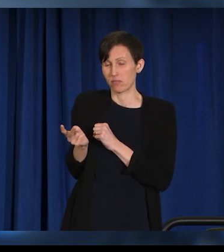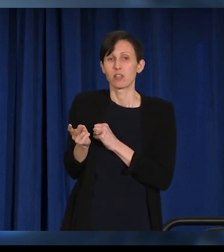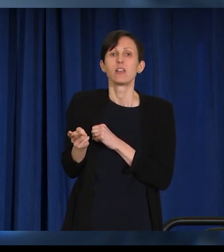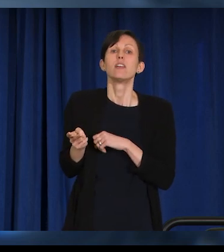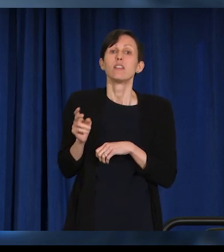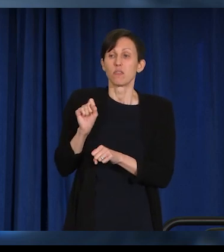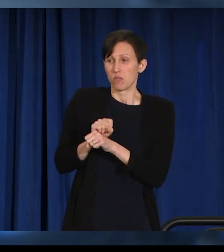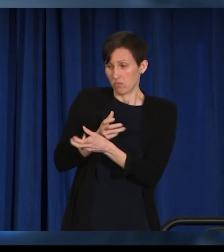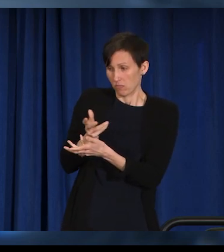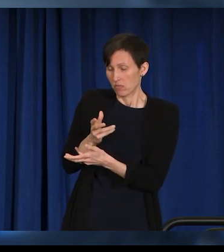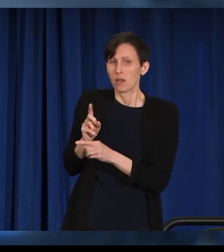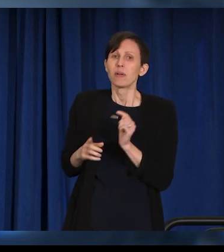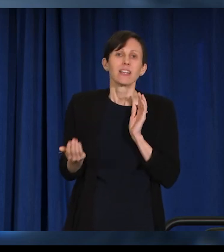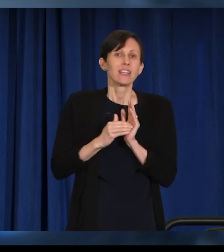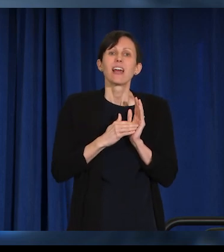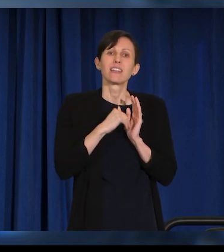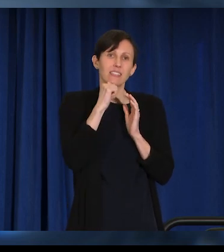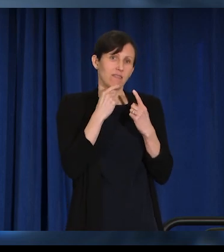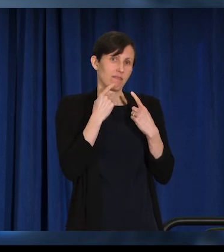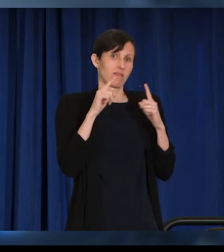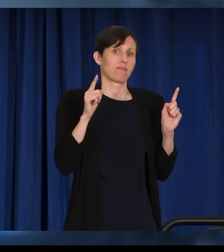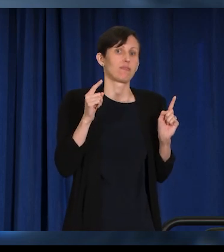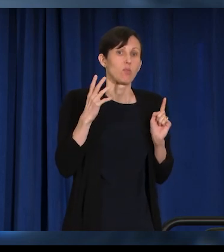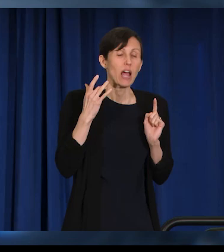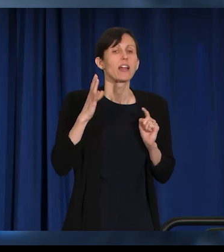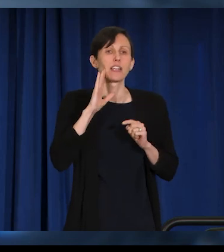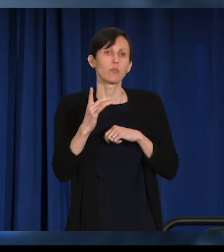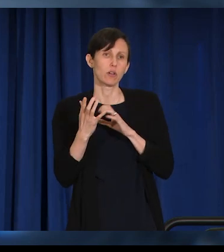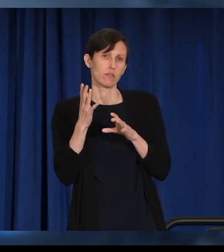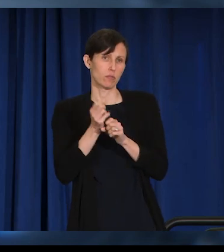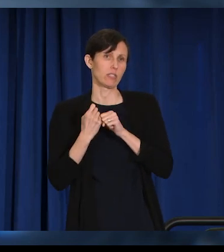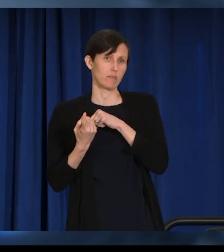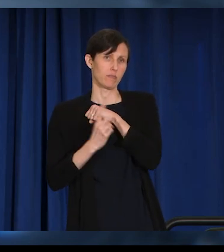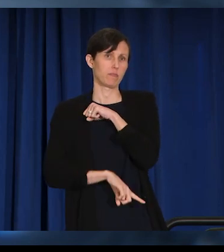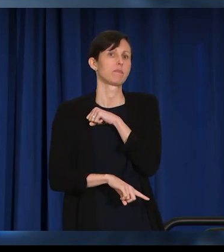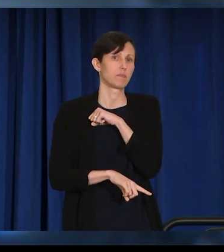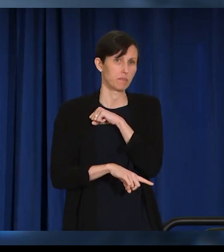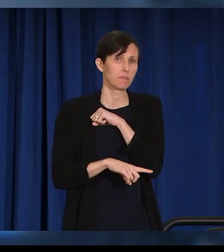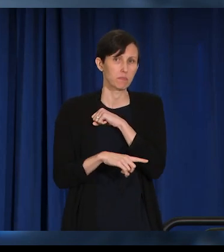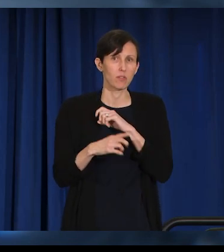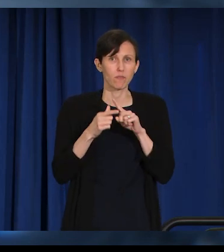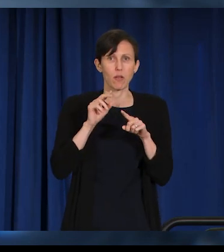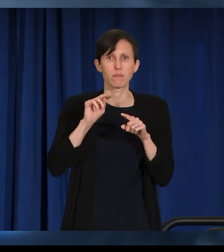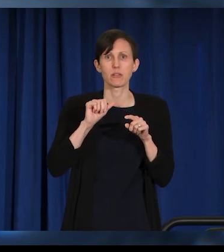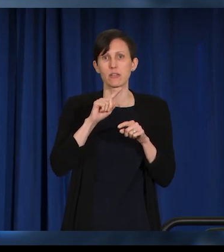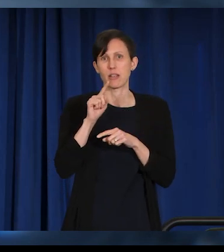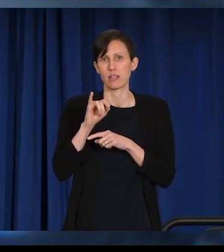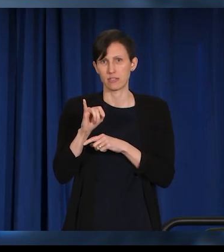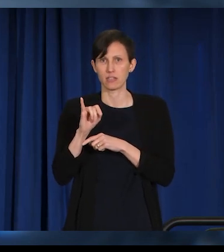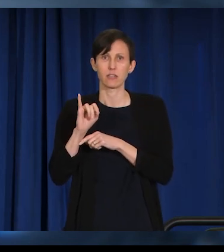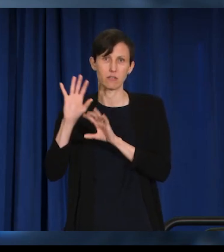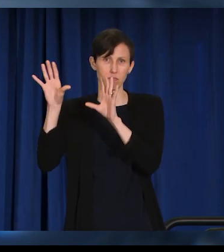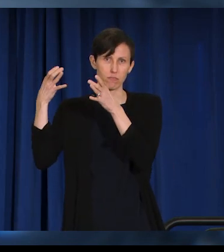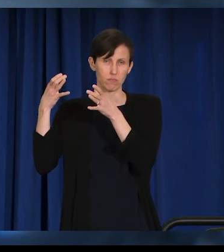that would have been received from the Nazi Party for citing Jewish clinicians, but they were very pivotal in defining autism during this